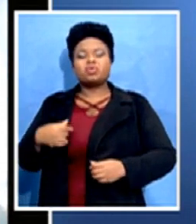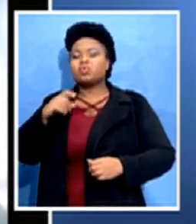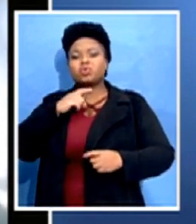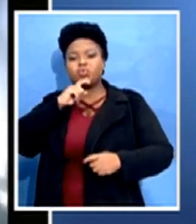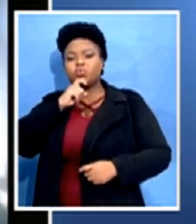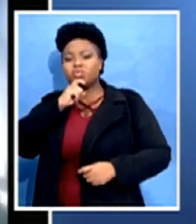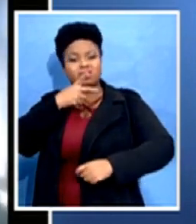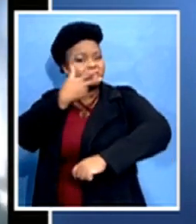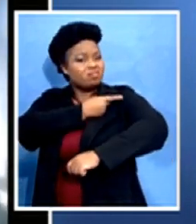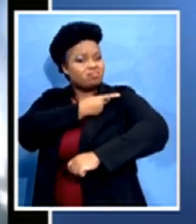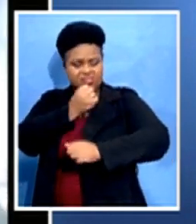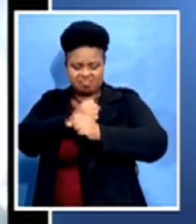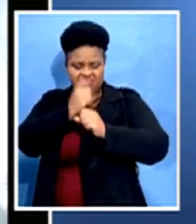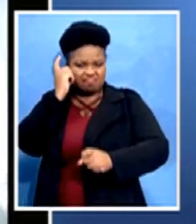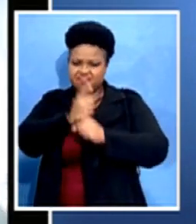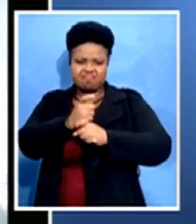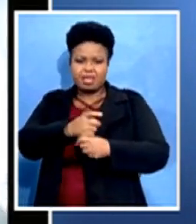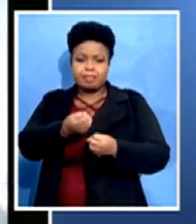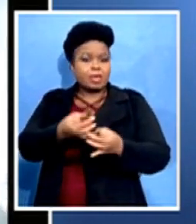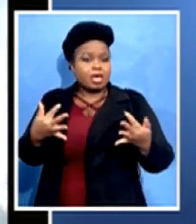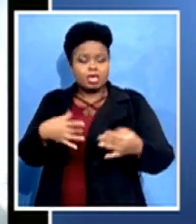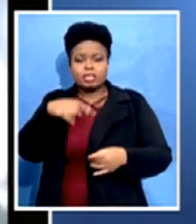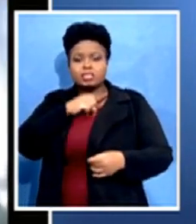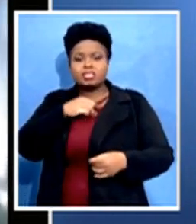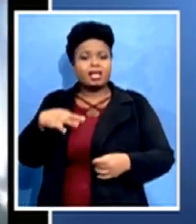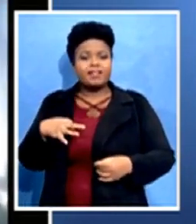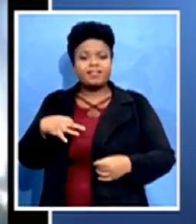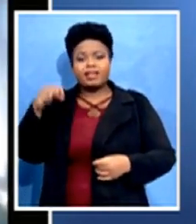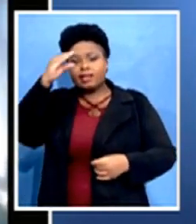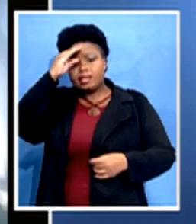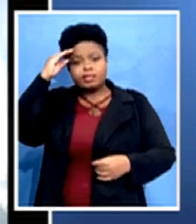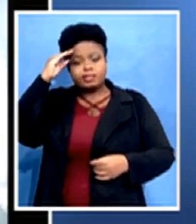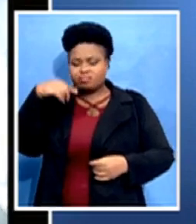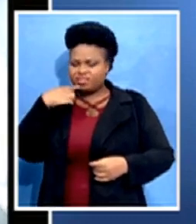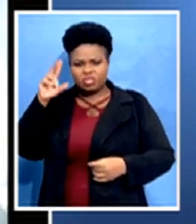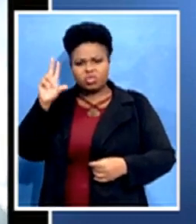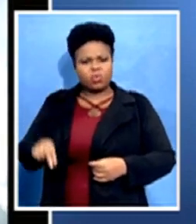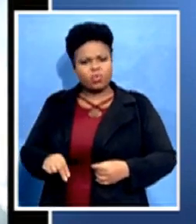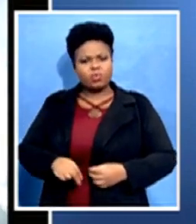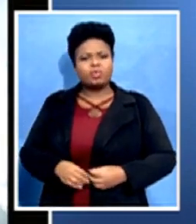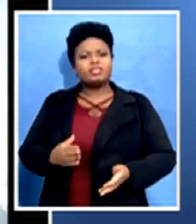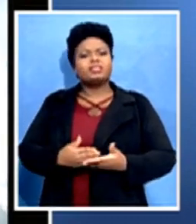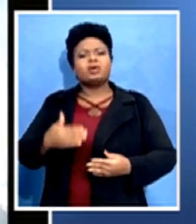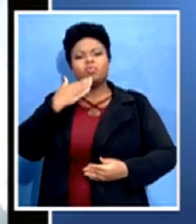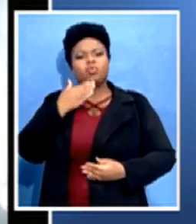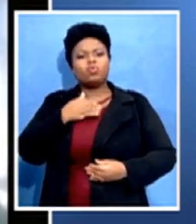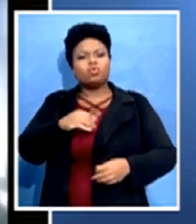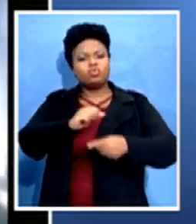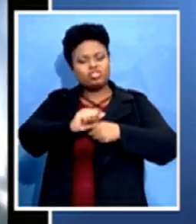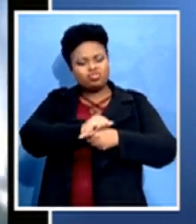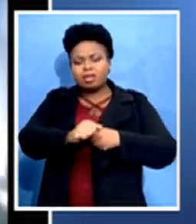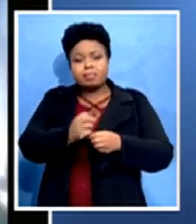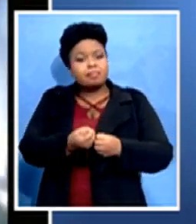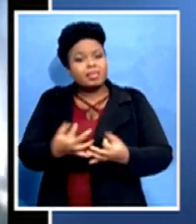no. Even those who are undergoing training, the vaccination training as we speak, the majority of them is saying, yes, I'm